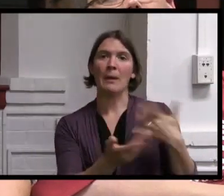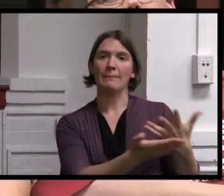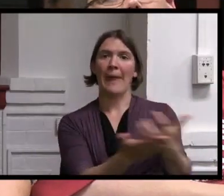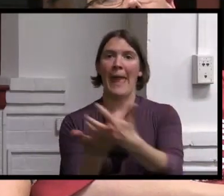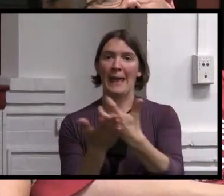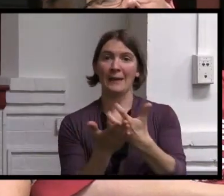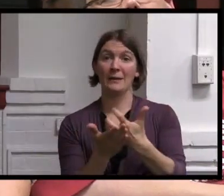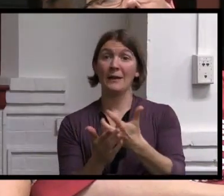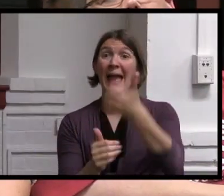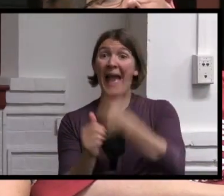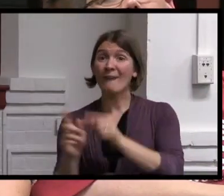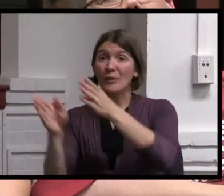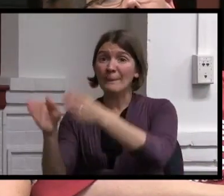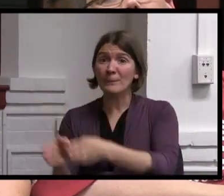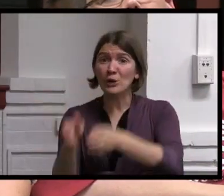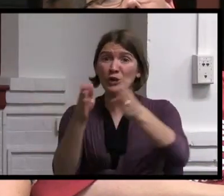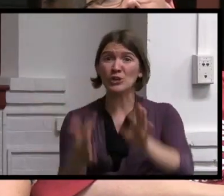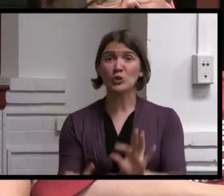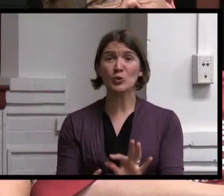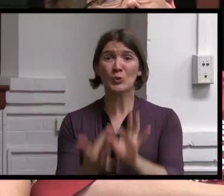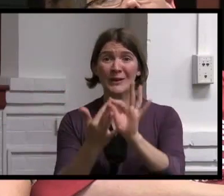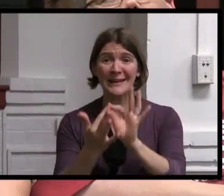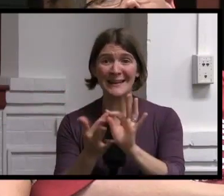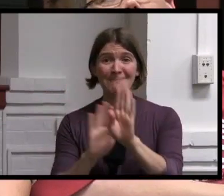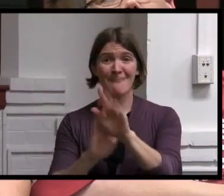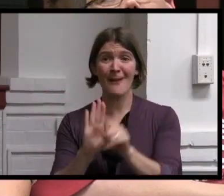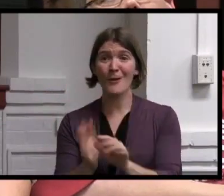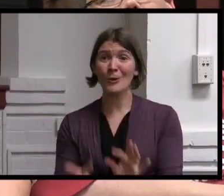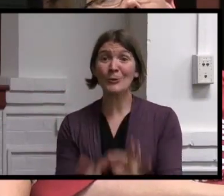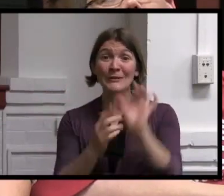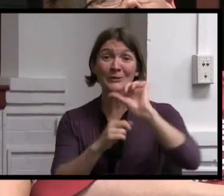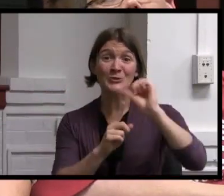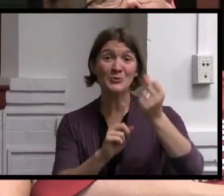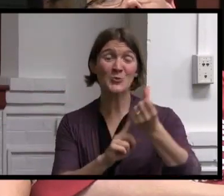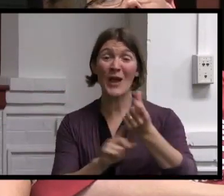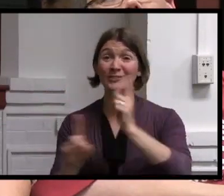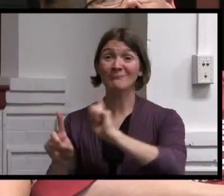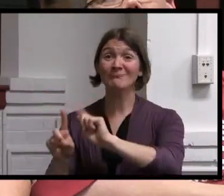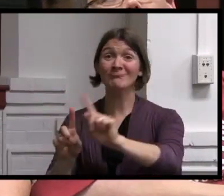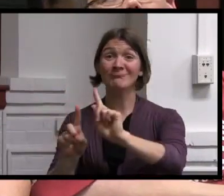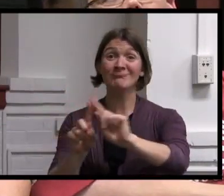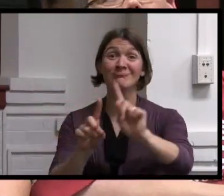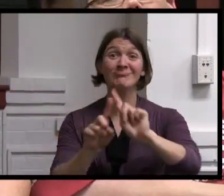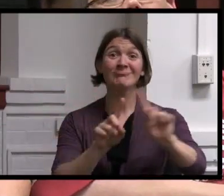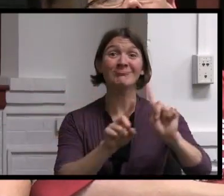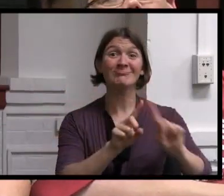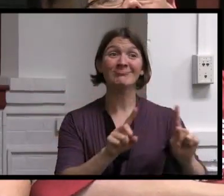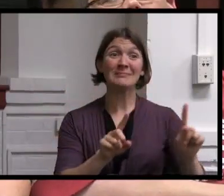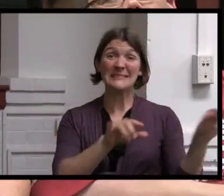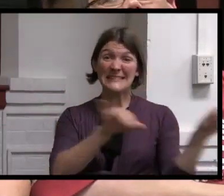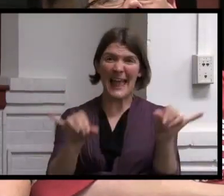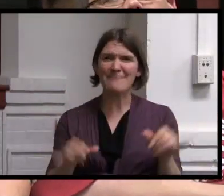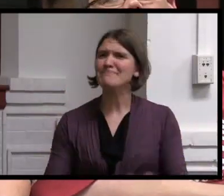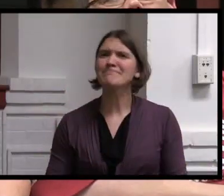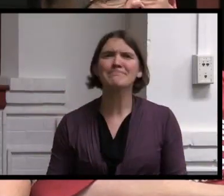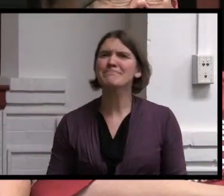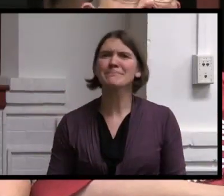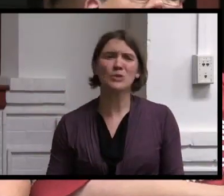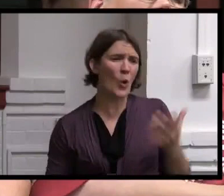Each one is a very unique story. So whatever that explanation is,